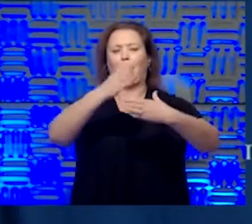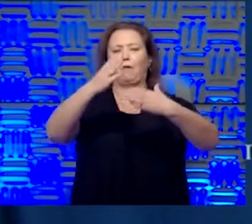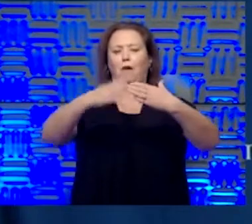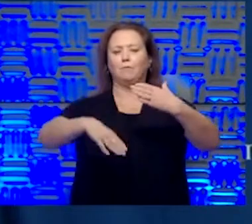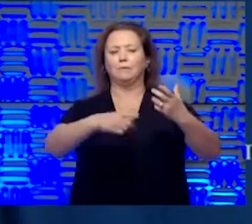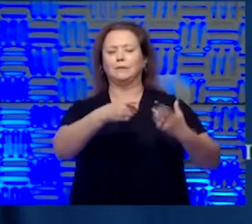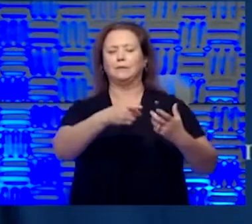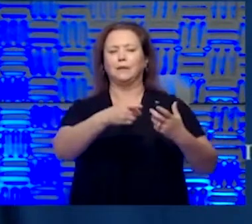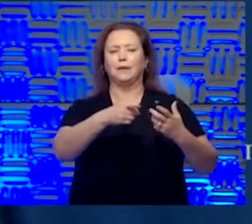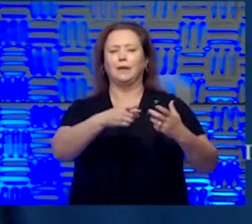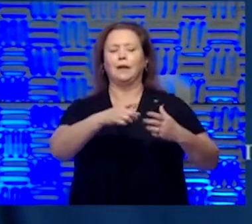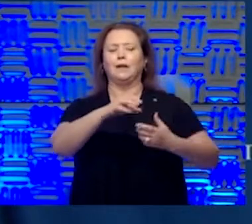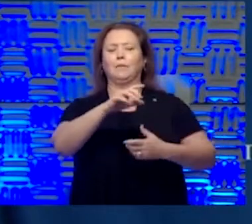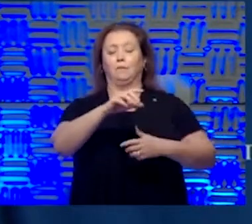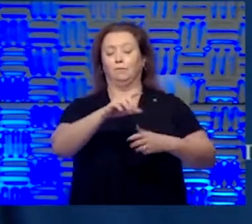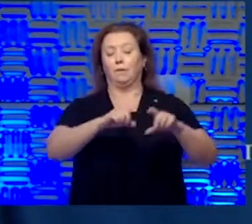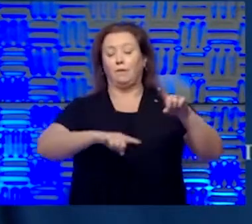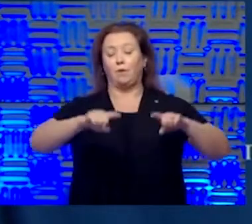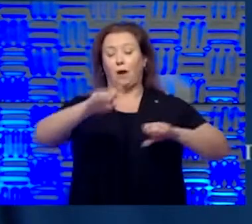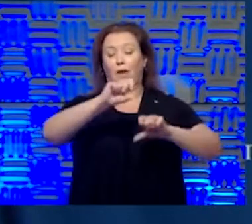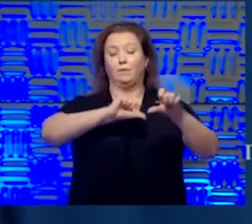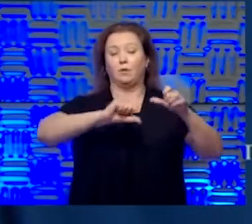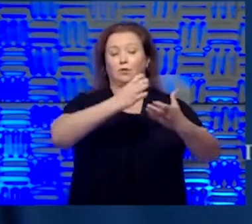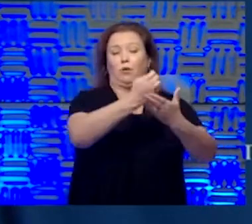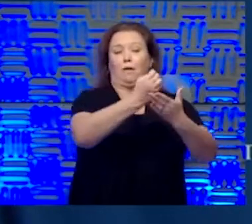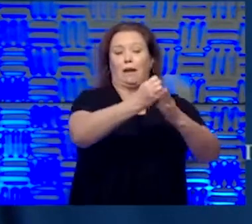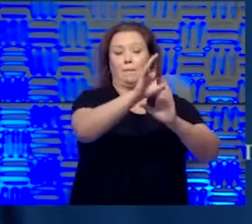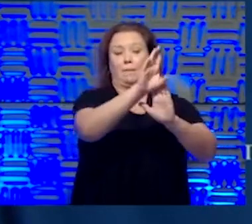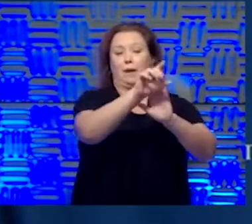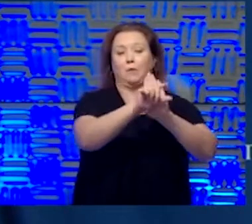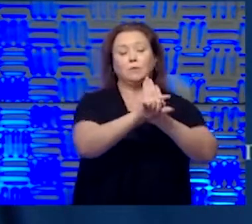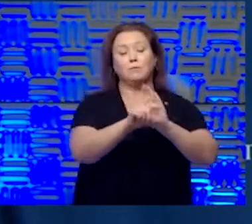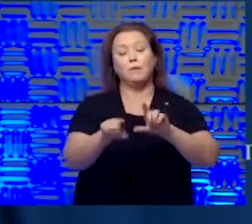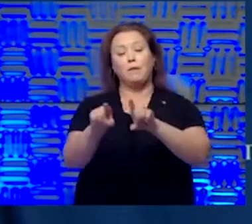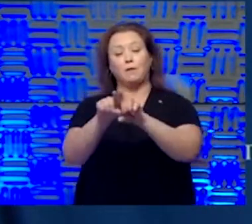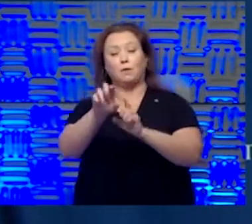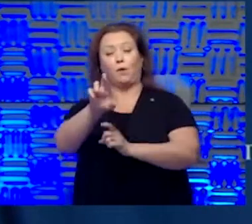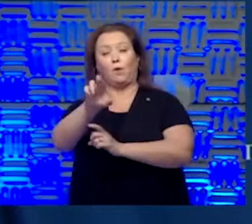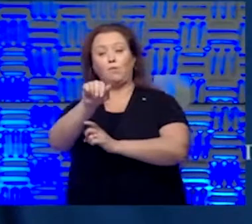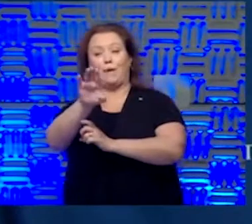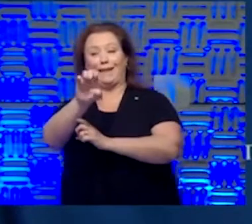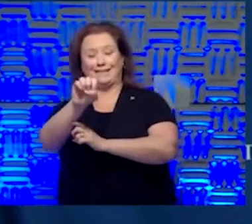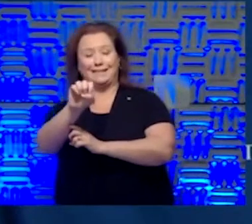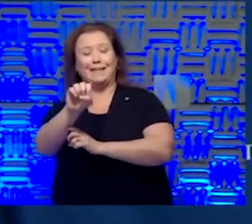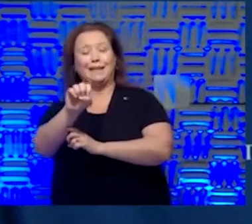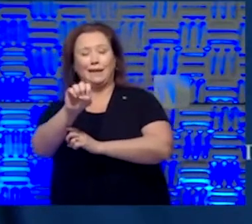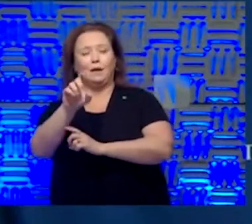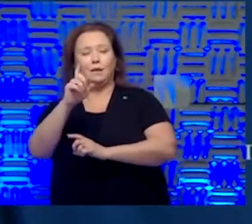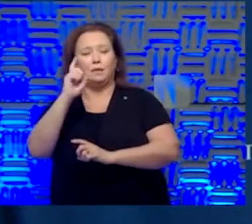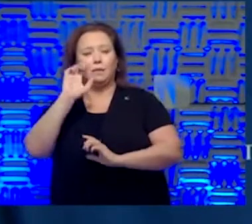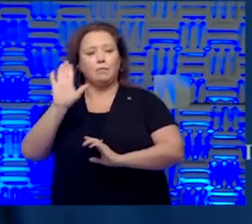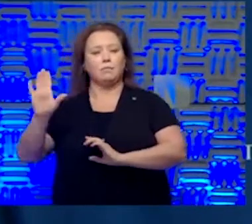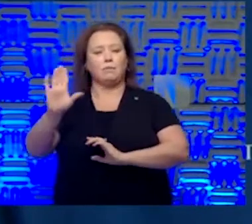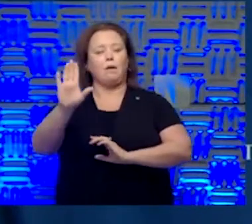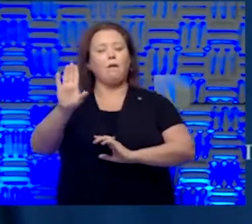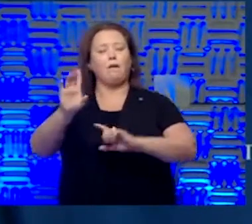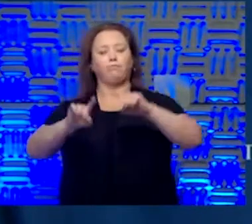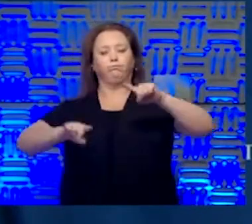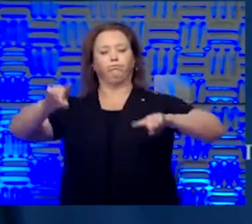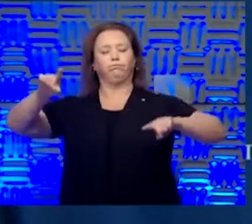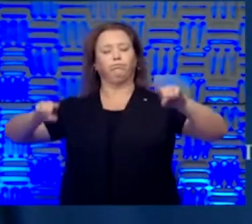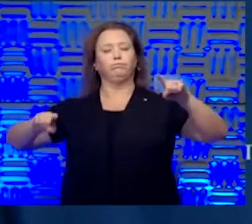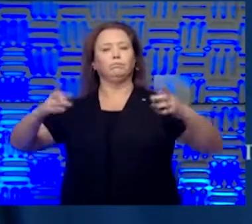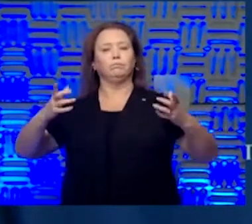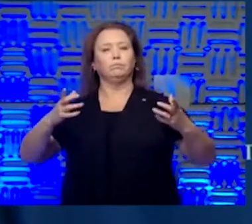at different socioeconomic levels, but also between those of different races and ethnicities. And so we started looking